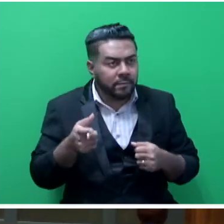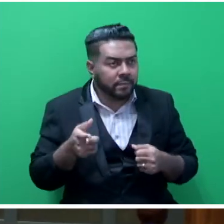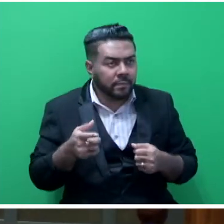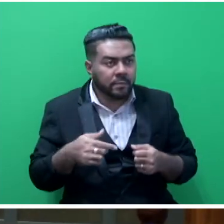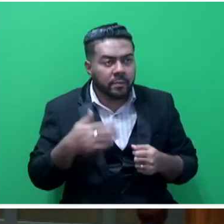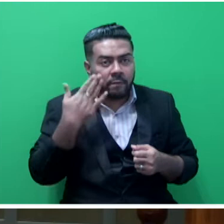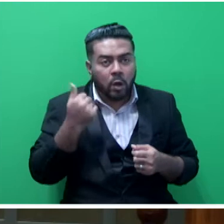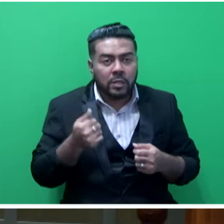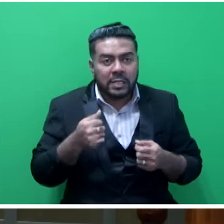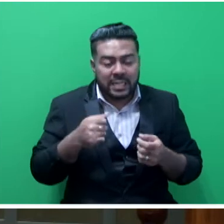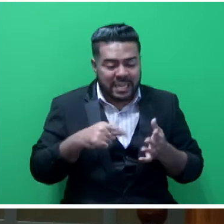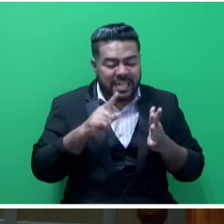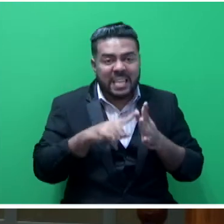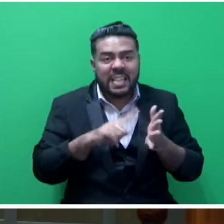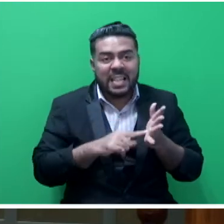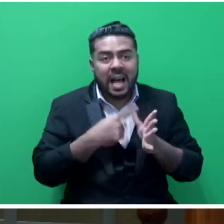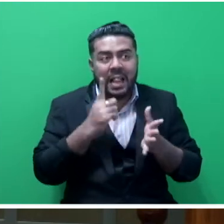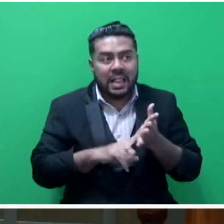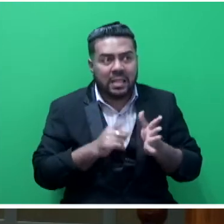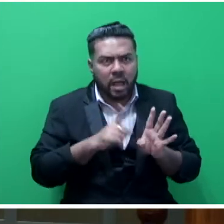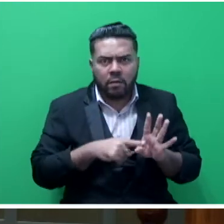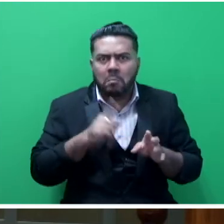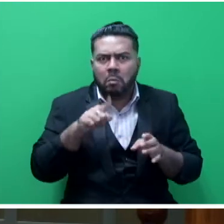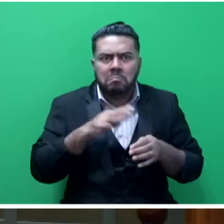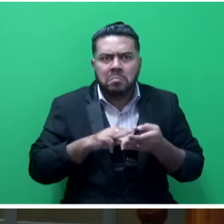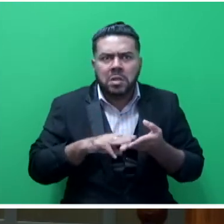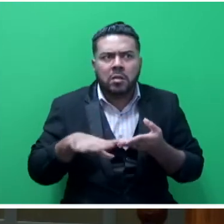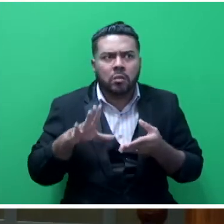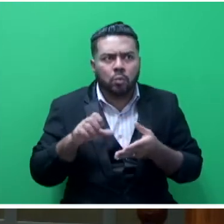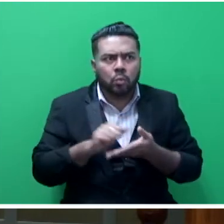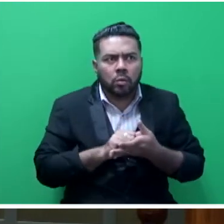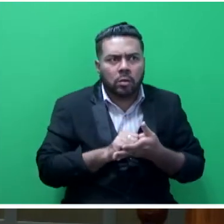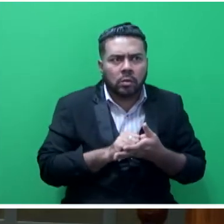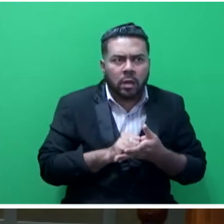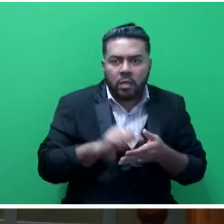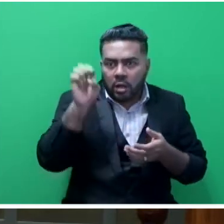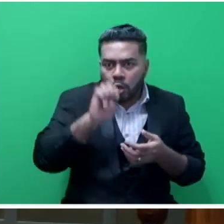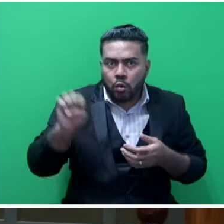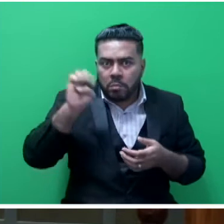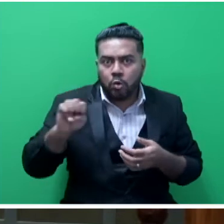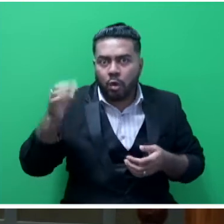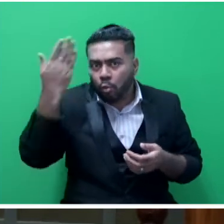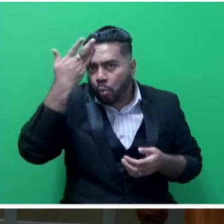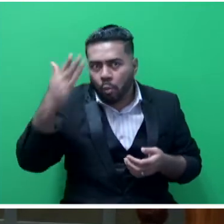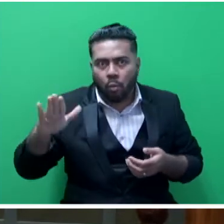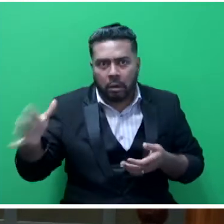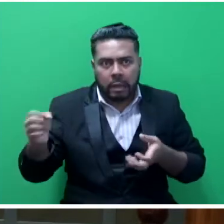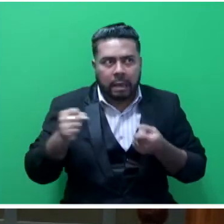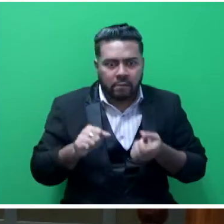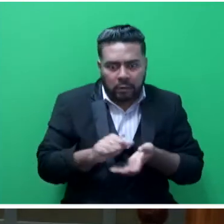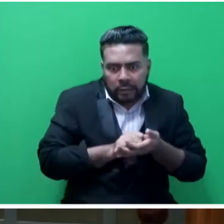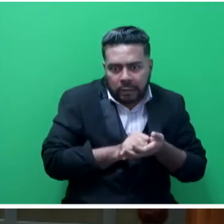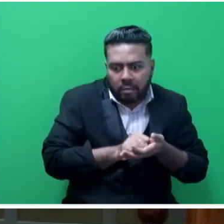in Italy that there was a couple of million doses of the vaccine that the rest of the European Union didn't know. And it's becoming a